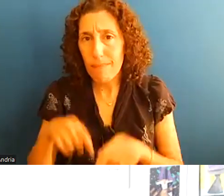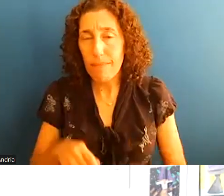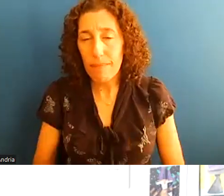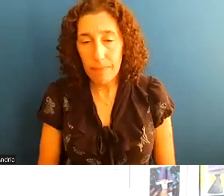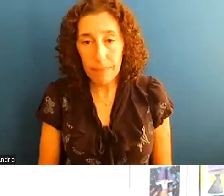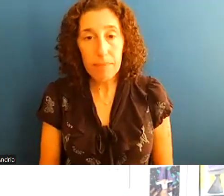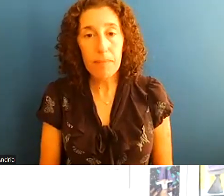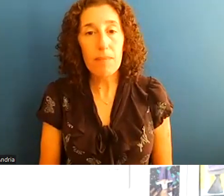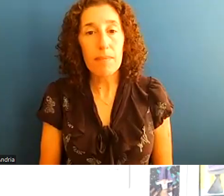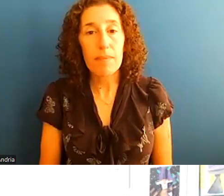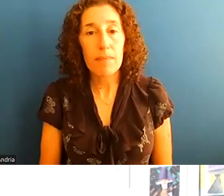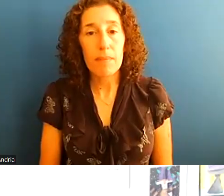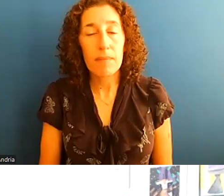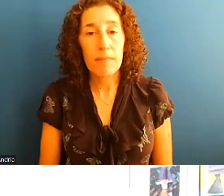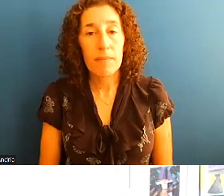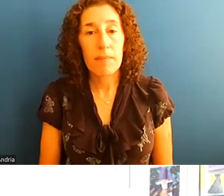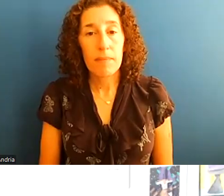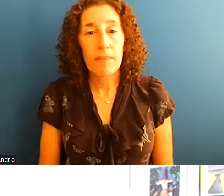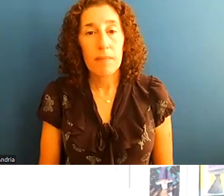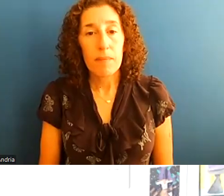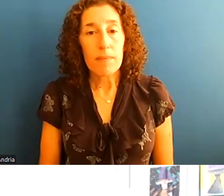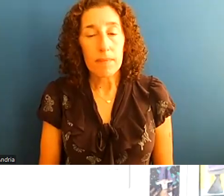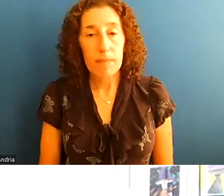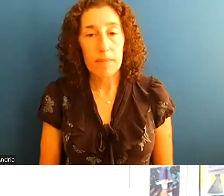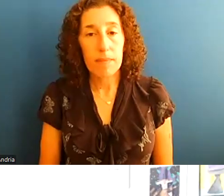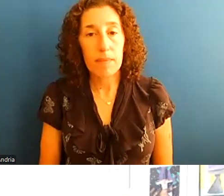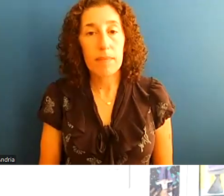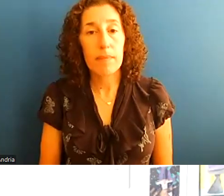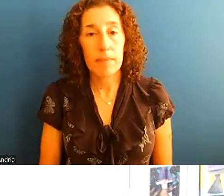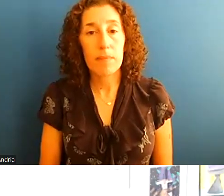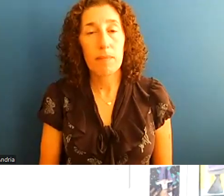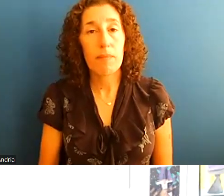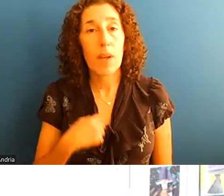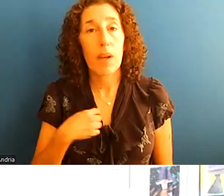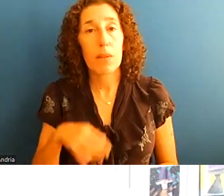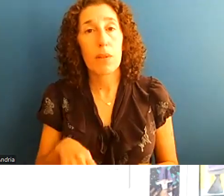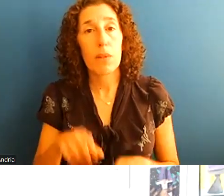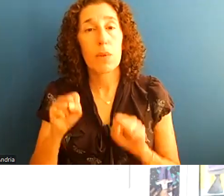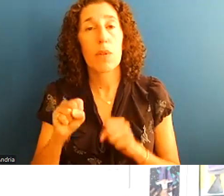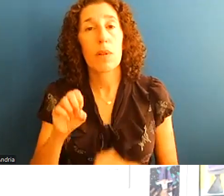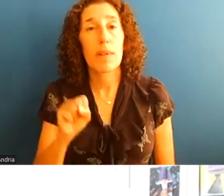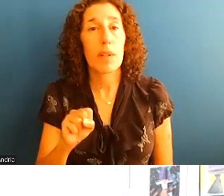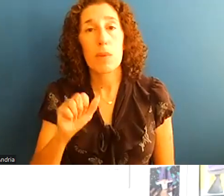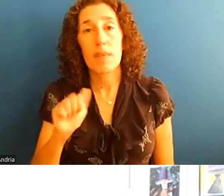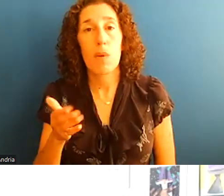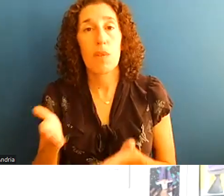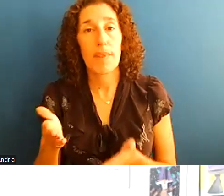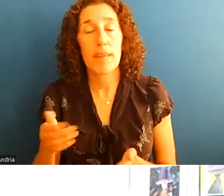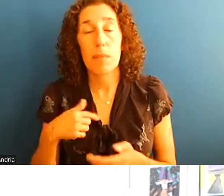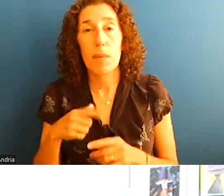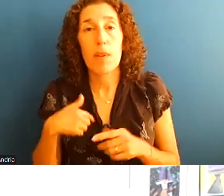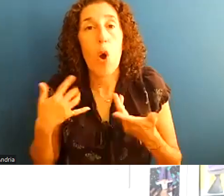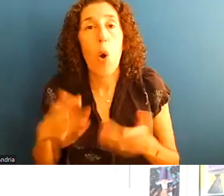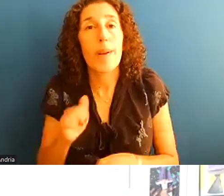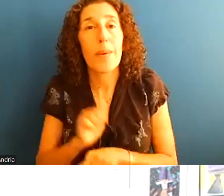I was already working for the agency when I took over the sexual assault services, and we had to create this program from scratch